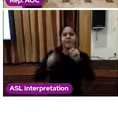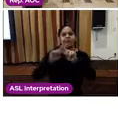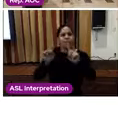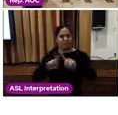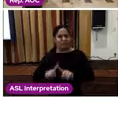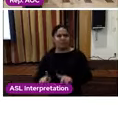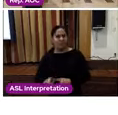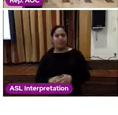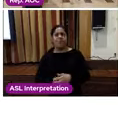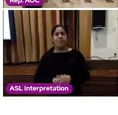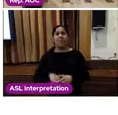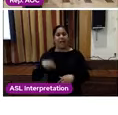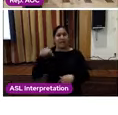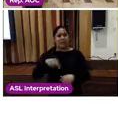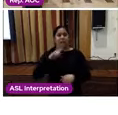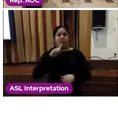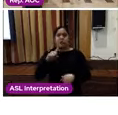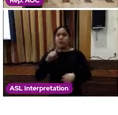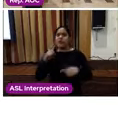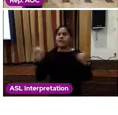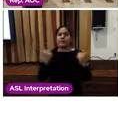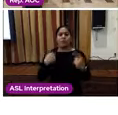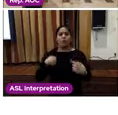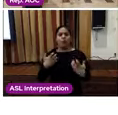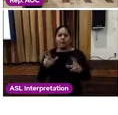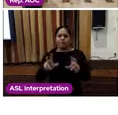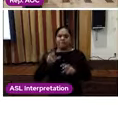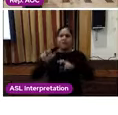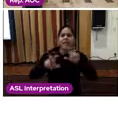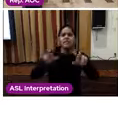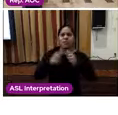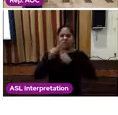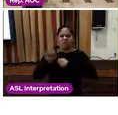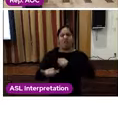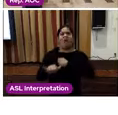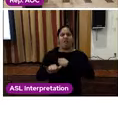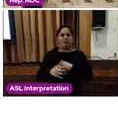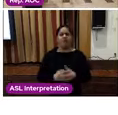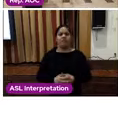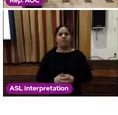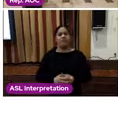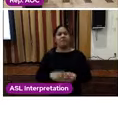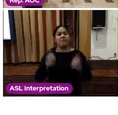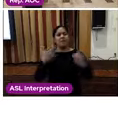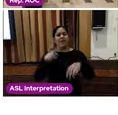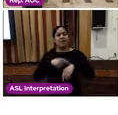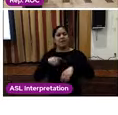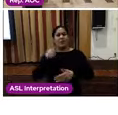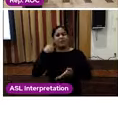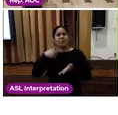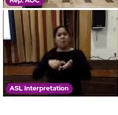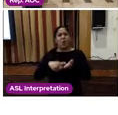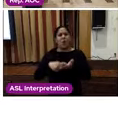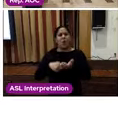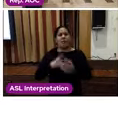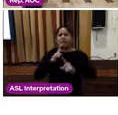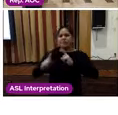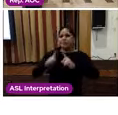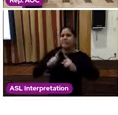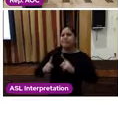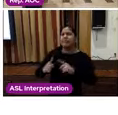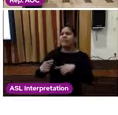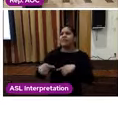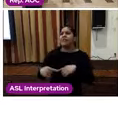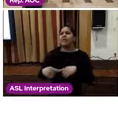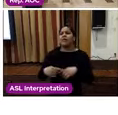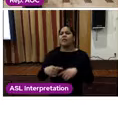that we're really, really invested in tackling. And a lot of times you hear this debate revert immediately into issues